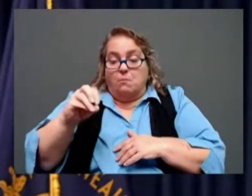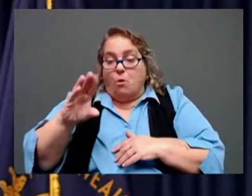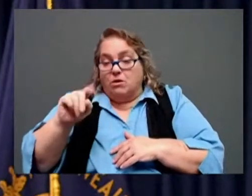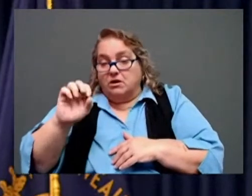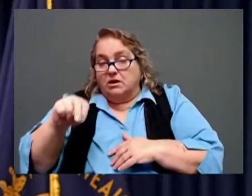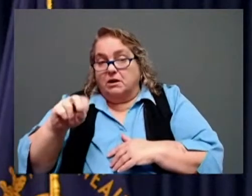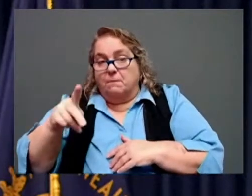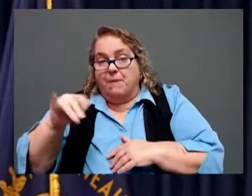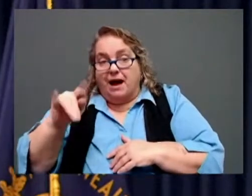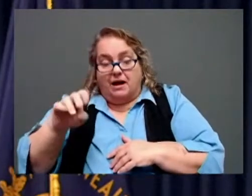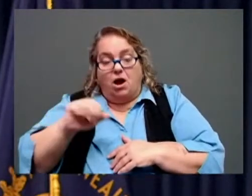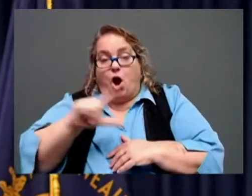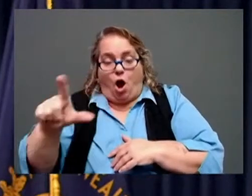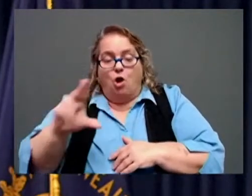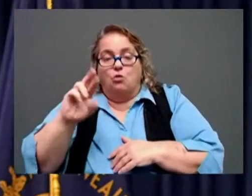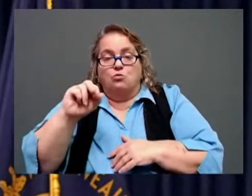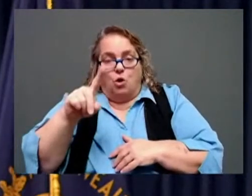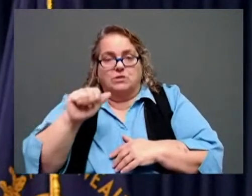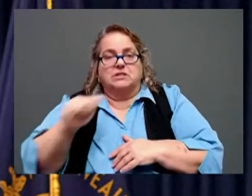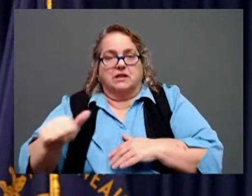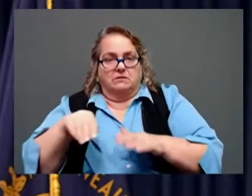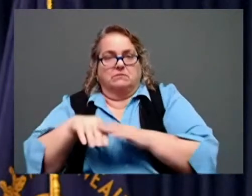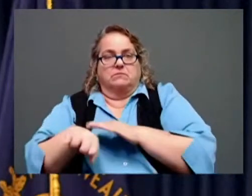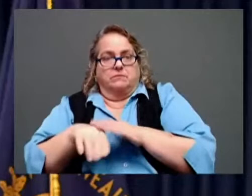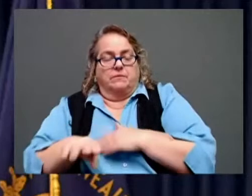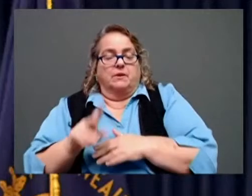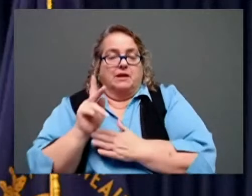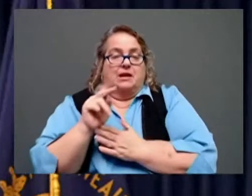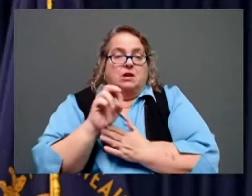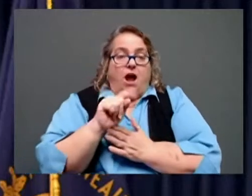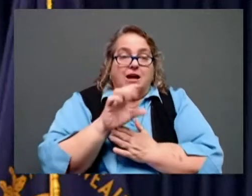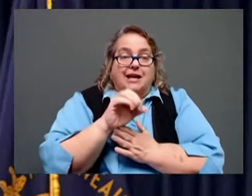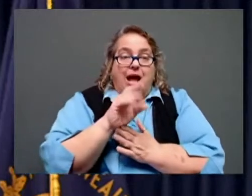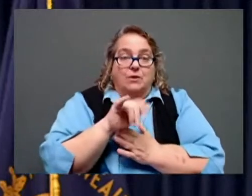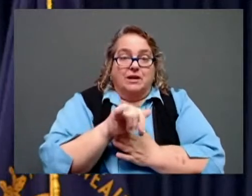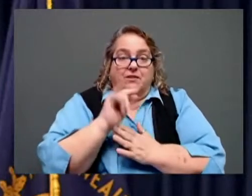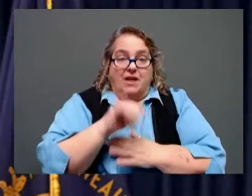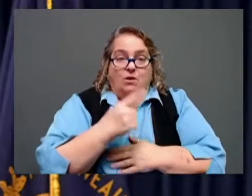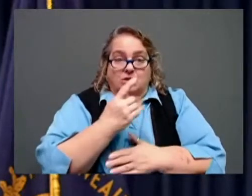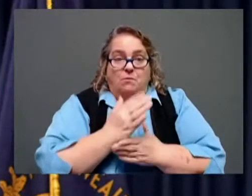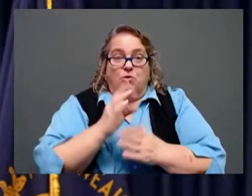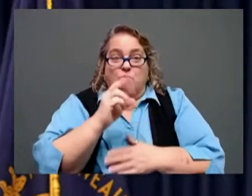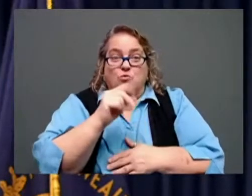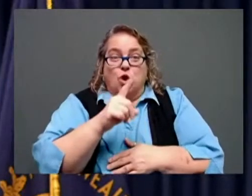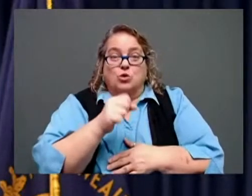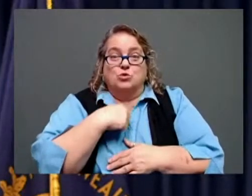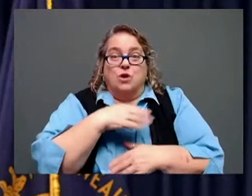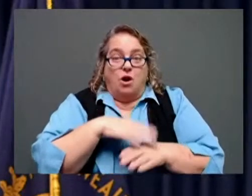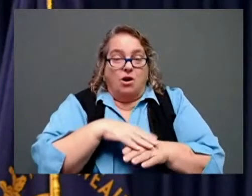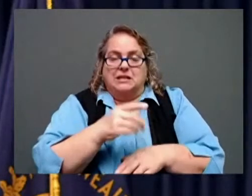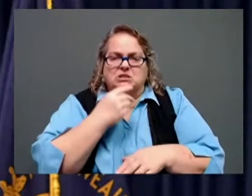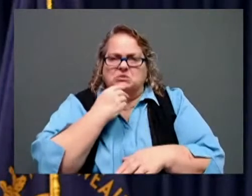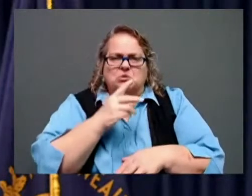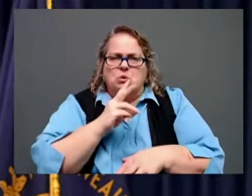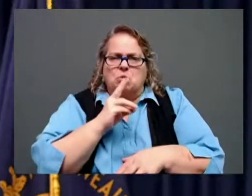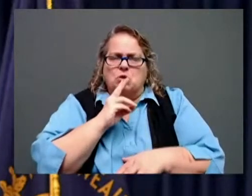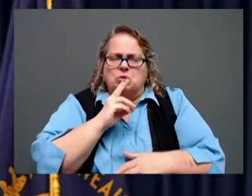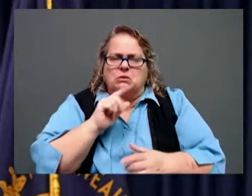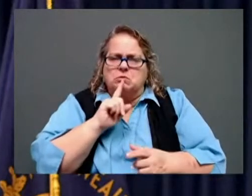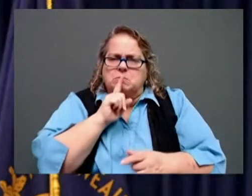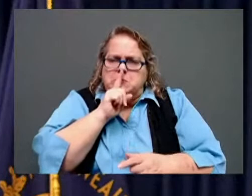will say, especially in Knott County, some of the county roads that we're on are eaten up. What water can do to a road